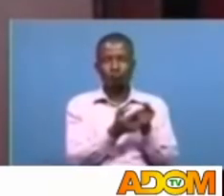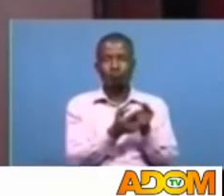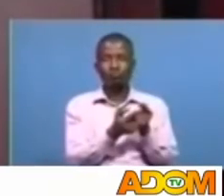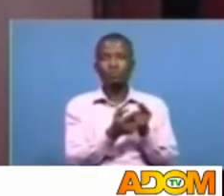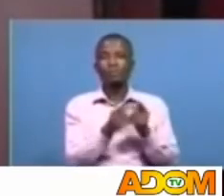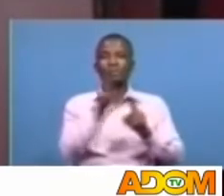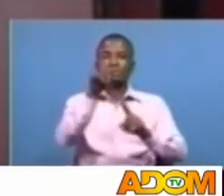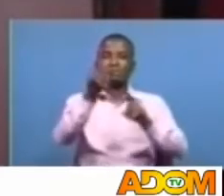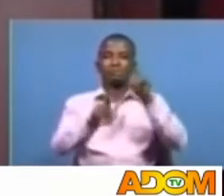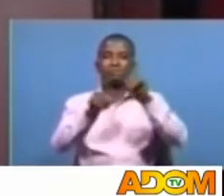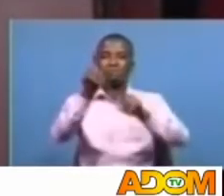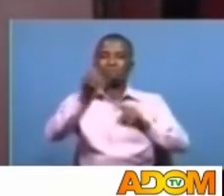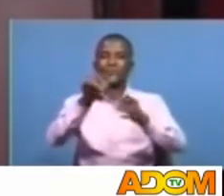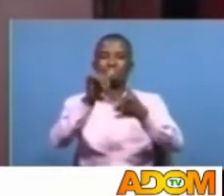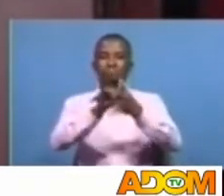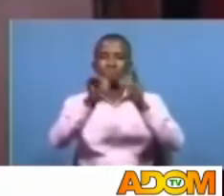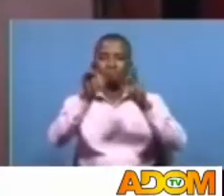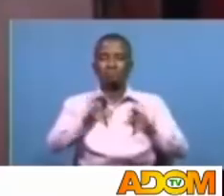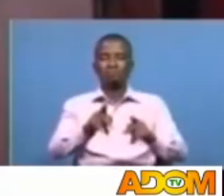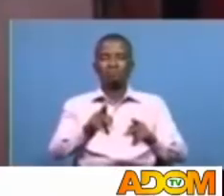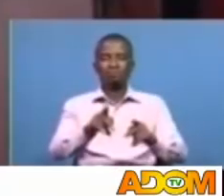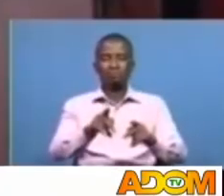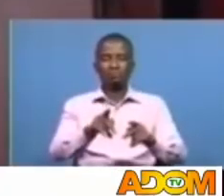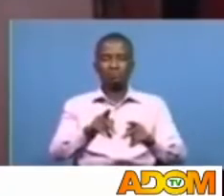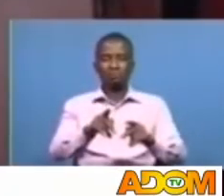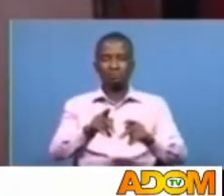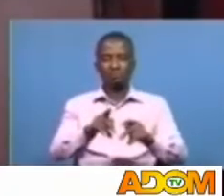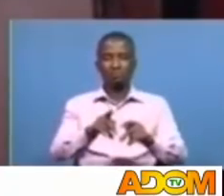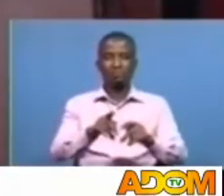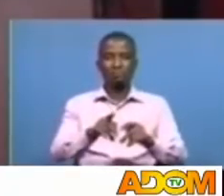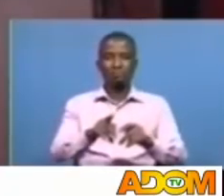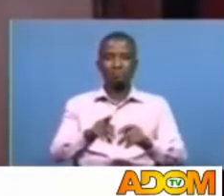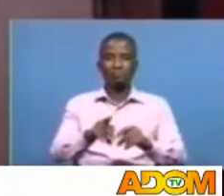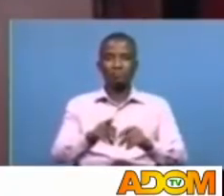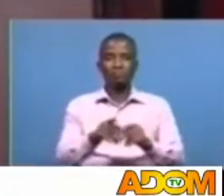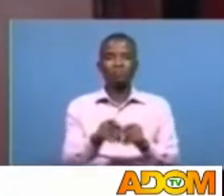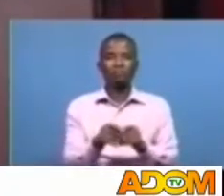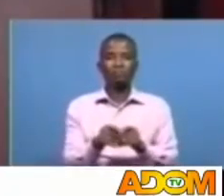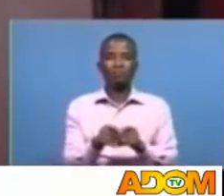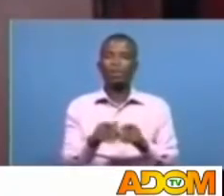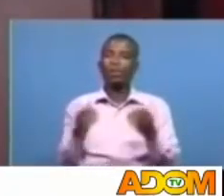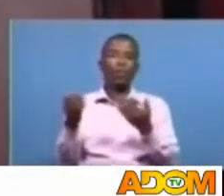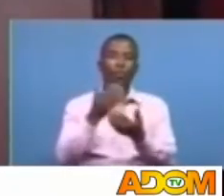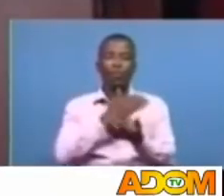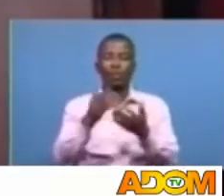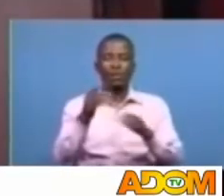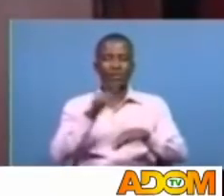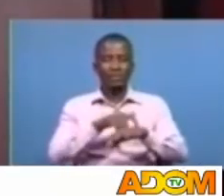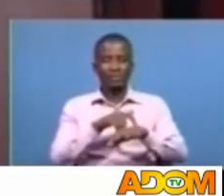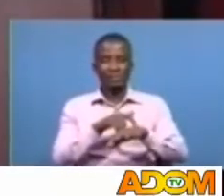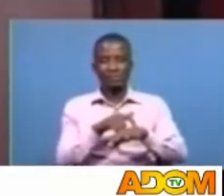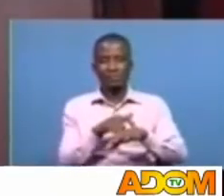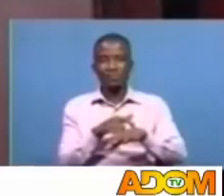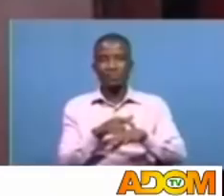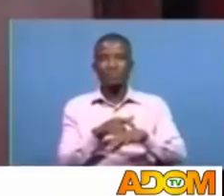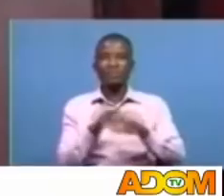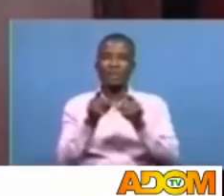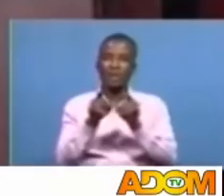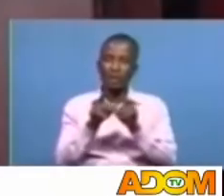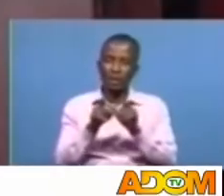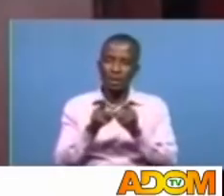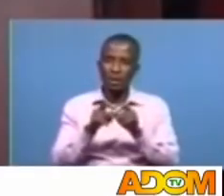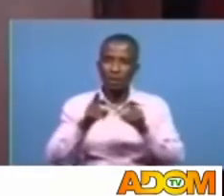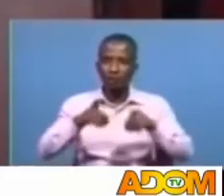and examined as if on cross-examination at any time during